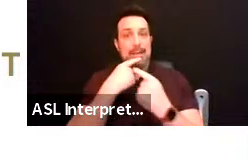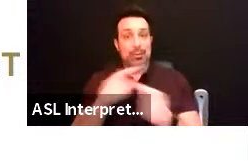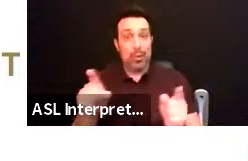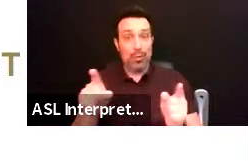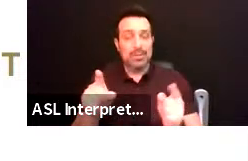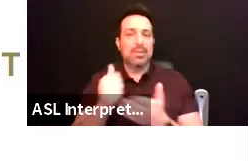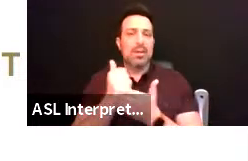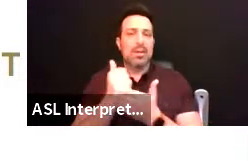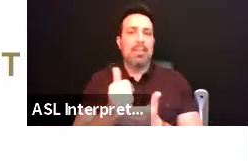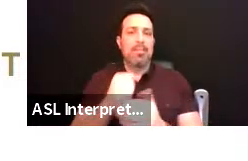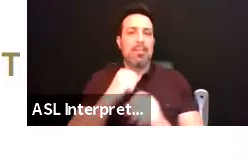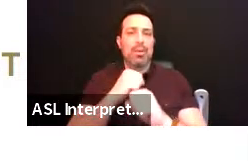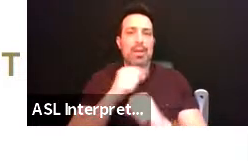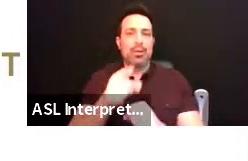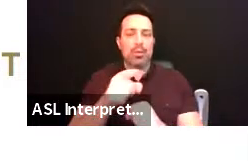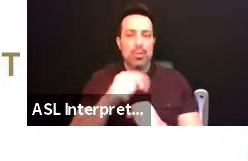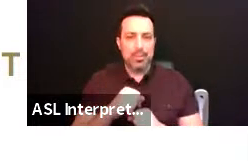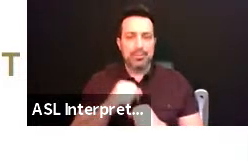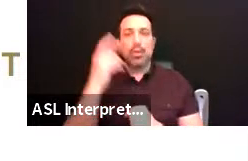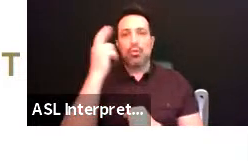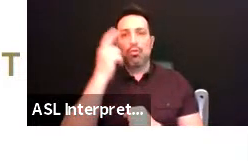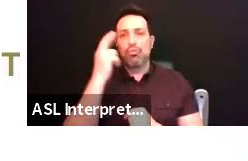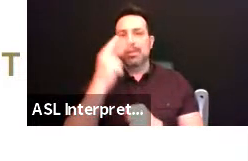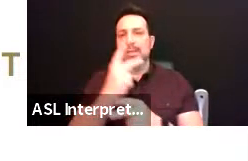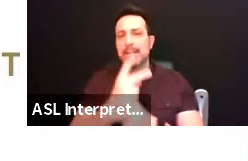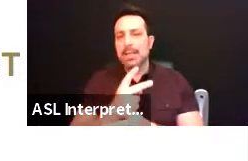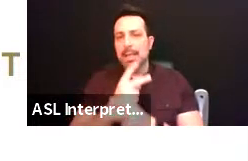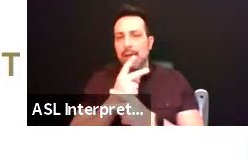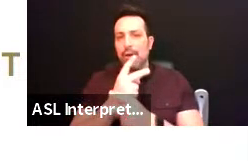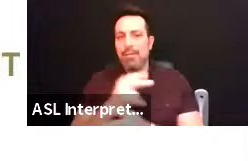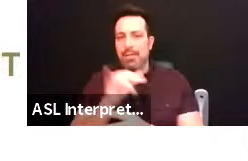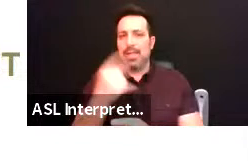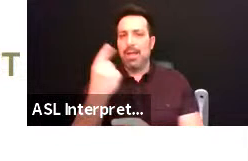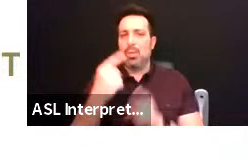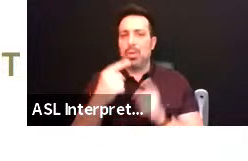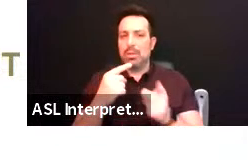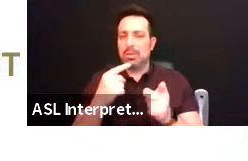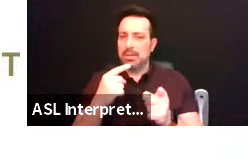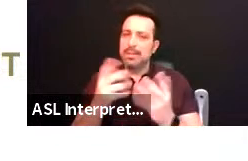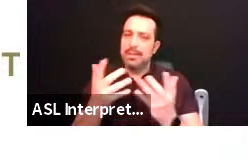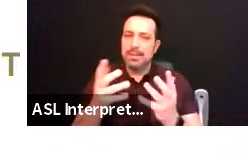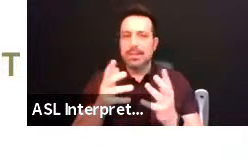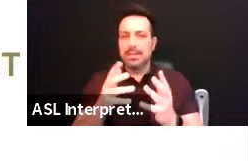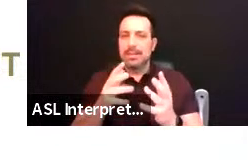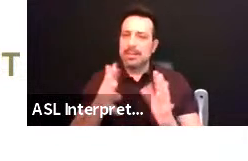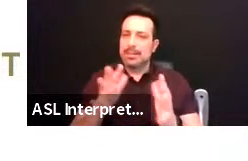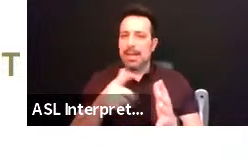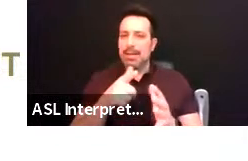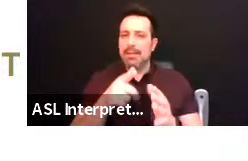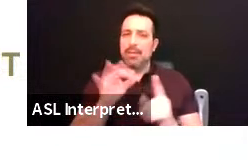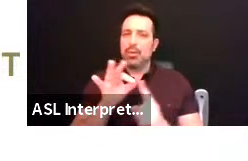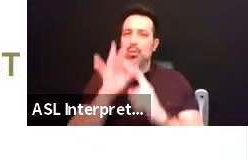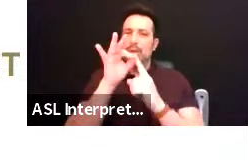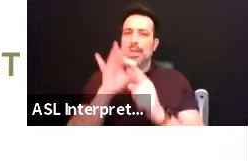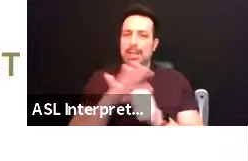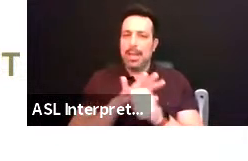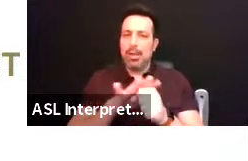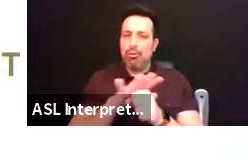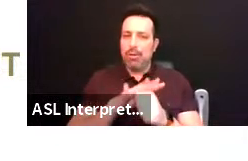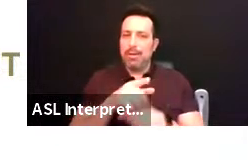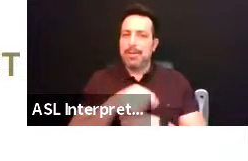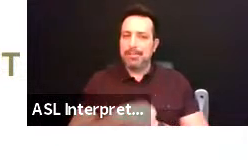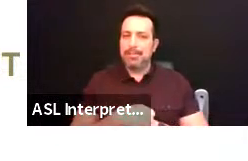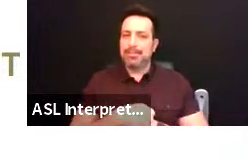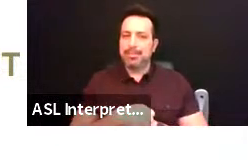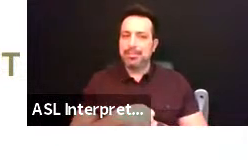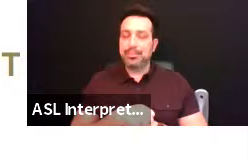it. The reason to be careful of this one, this is kind of a unique area.